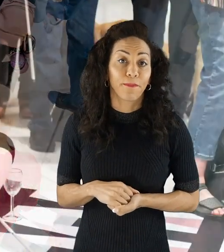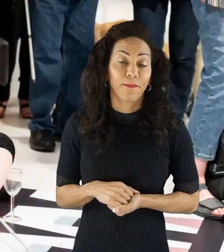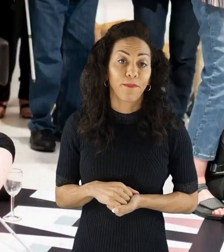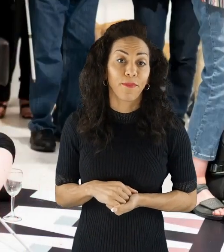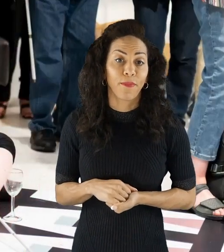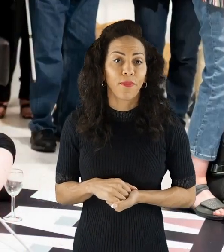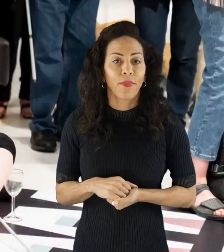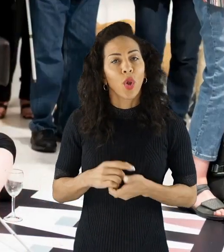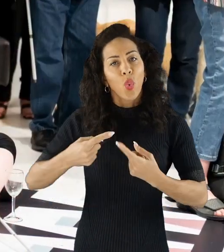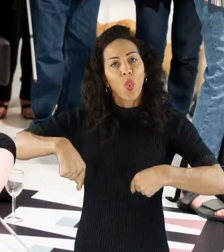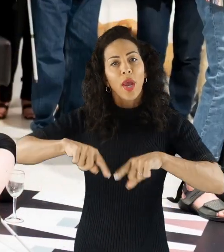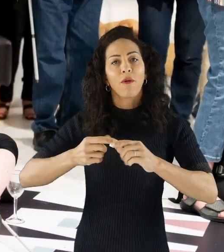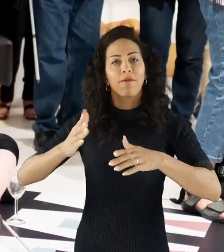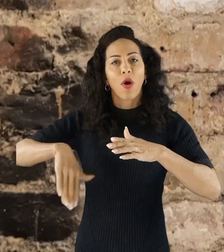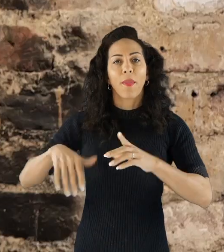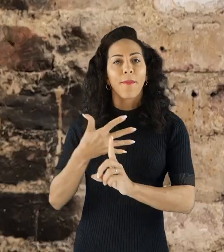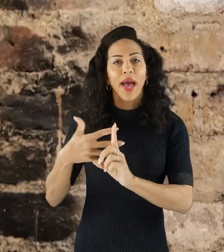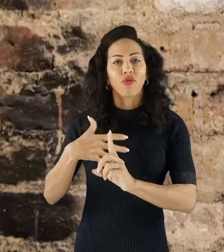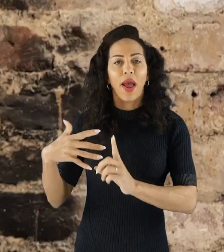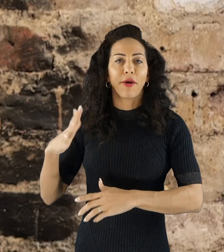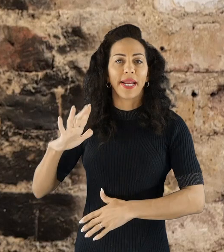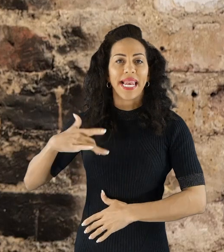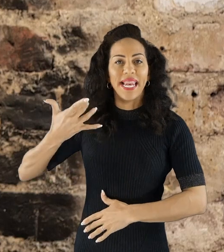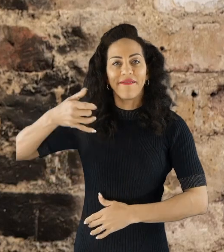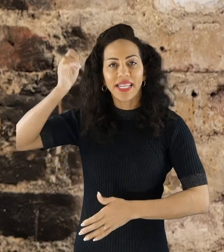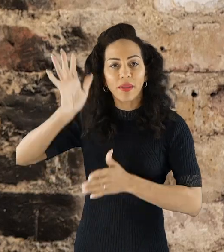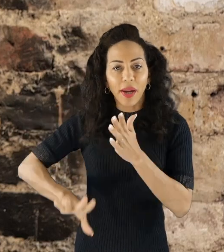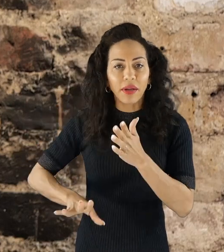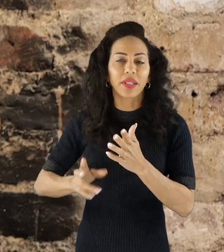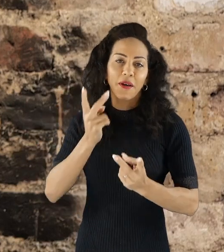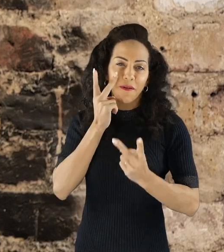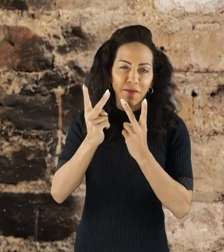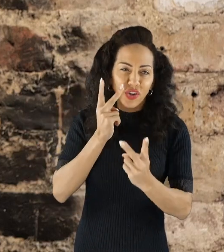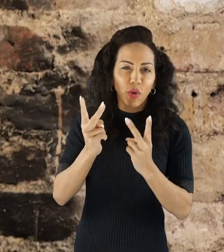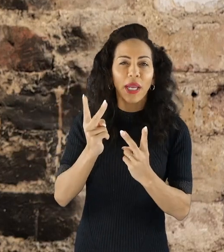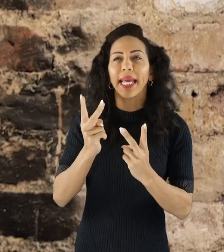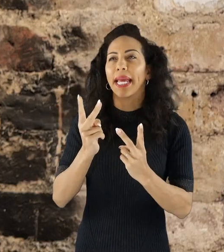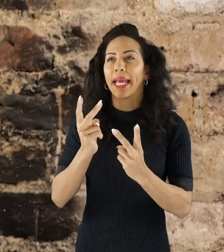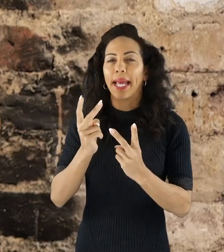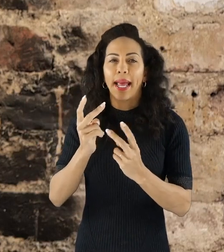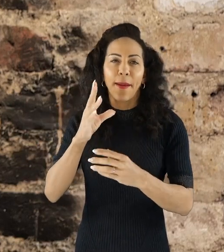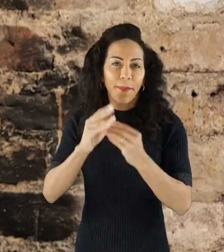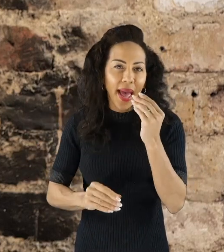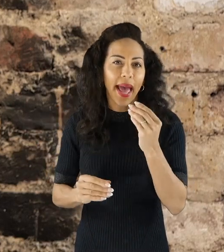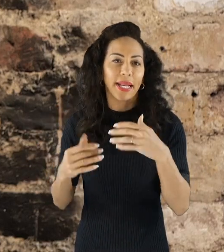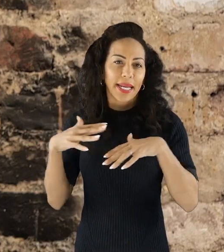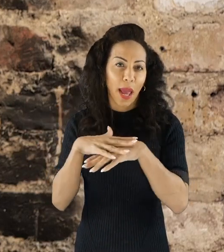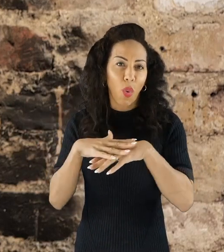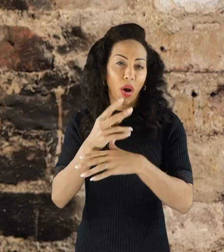a very lived kind of experience network of visually impaired, disabled